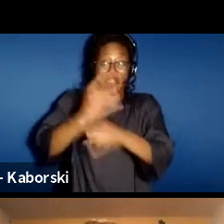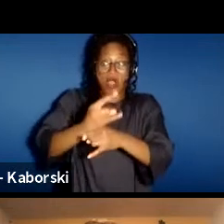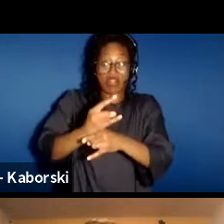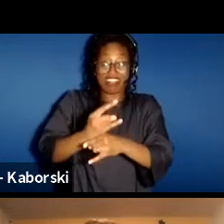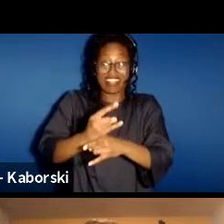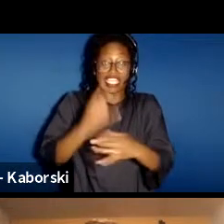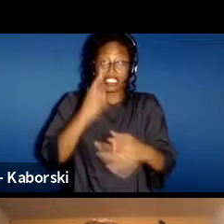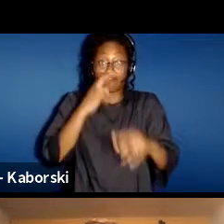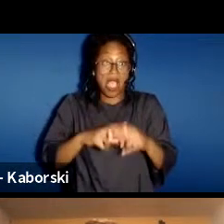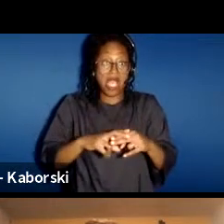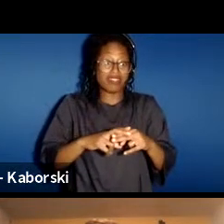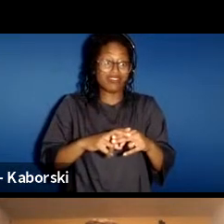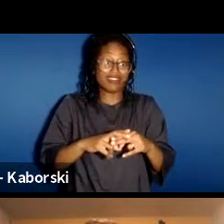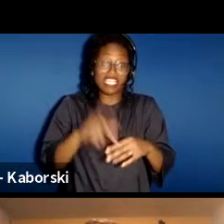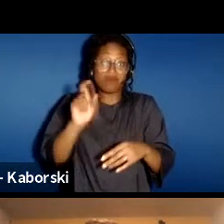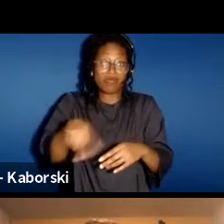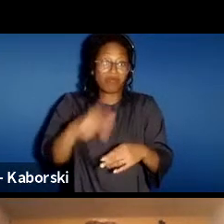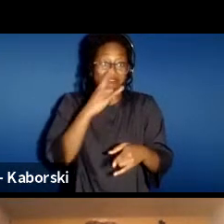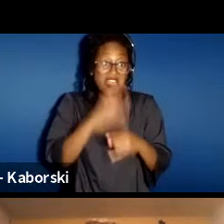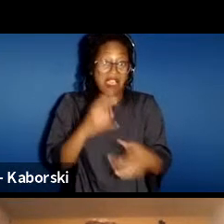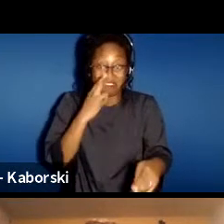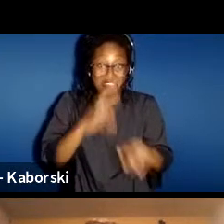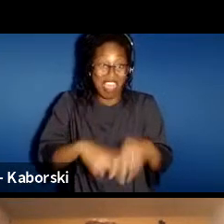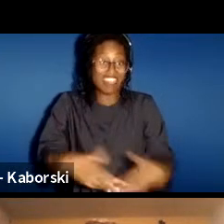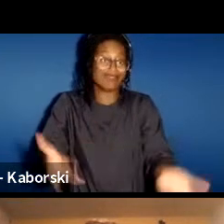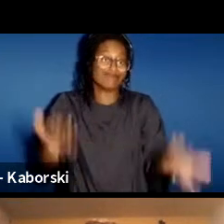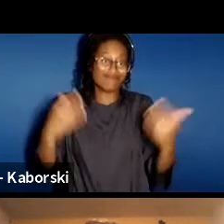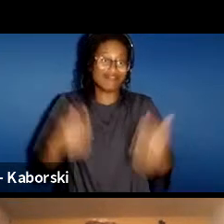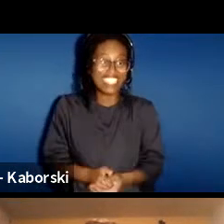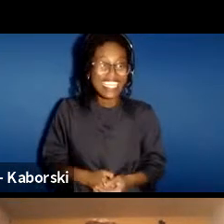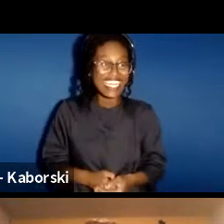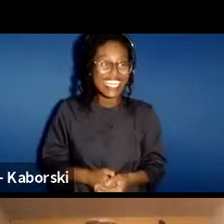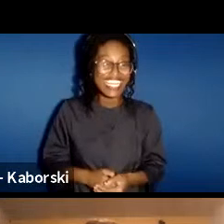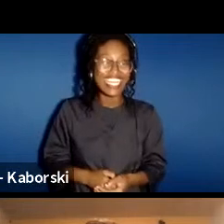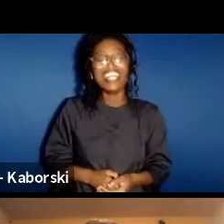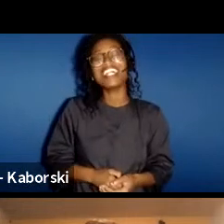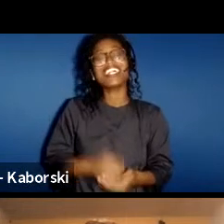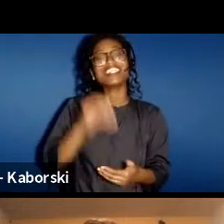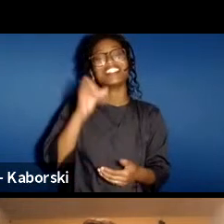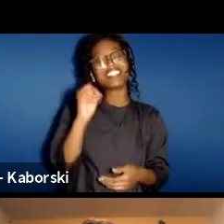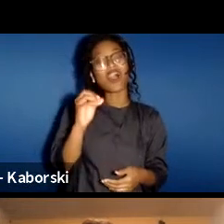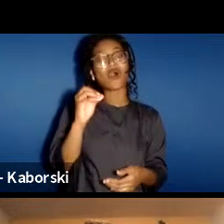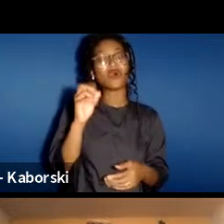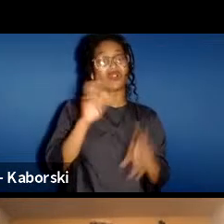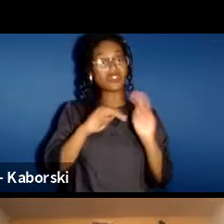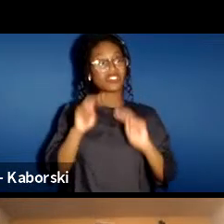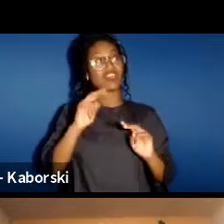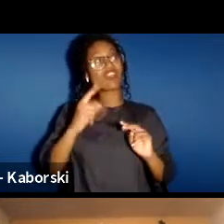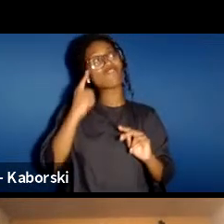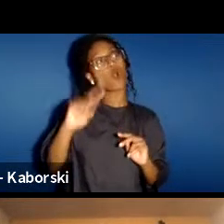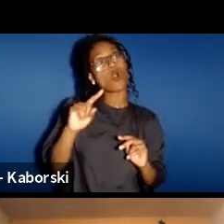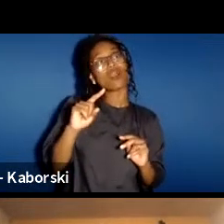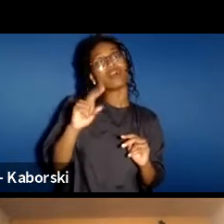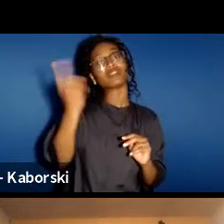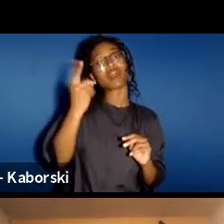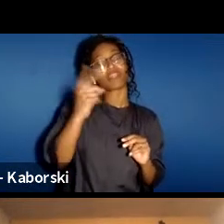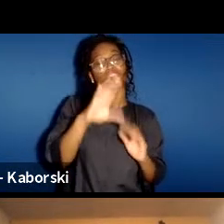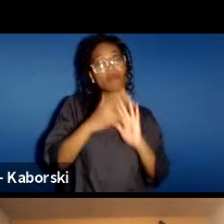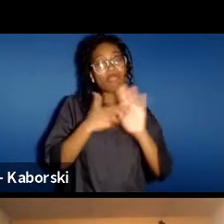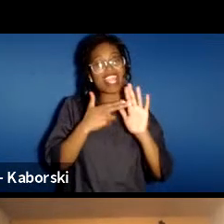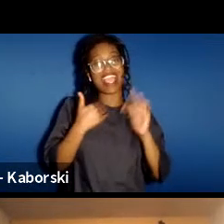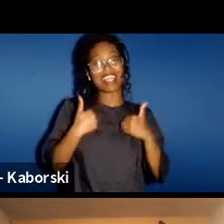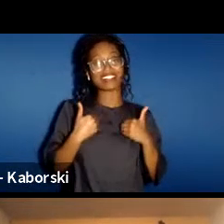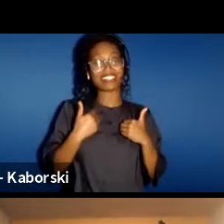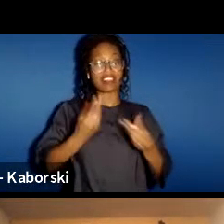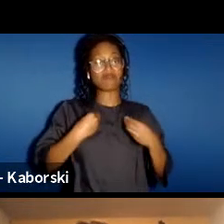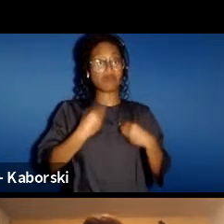It's fun. It's supposed to be fun. So there's, you know, look, tone, feel. You know, the voice that your brand has can probably, maybe